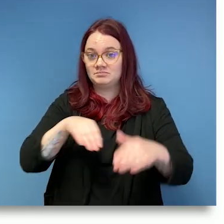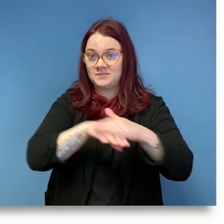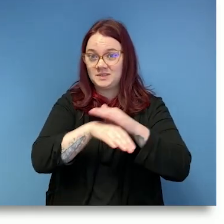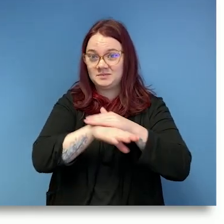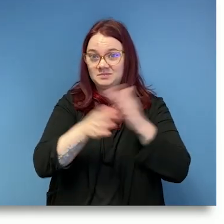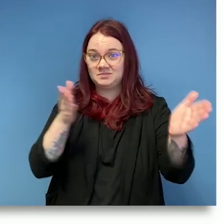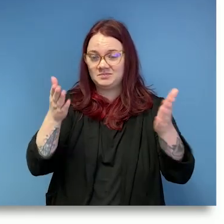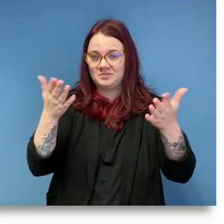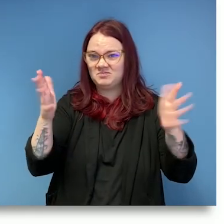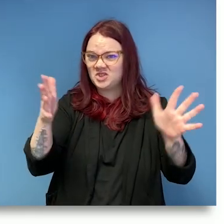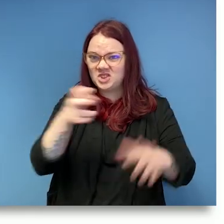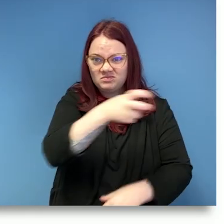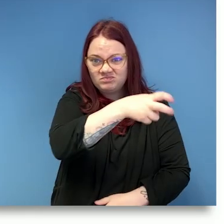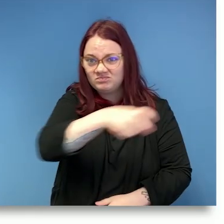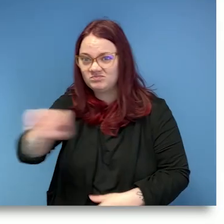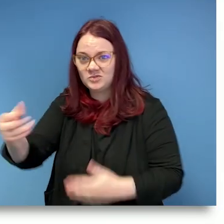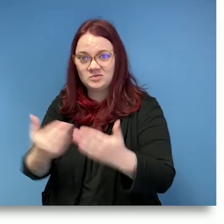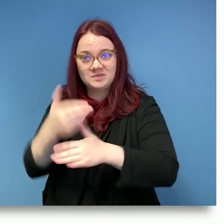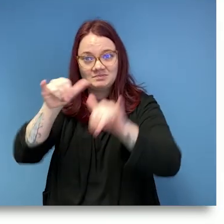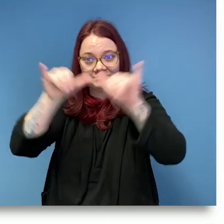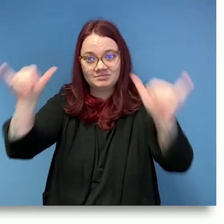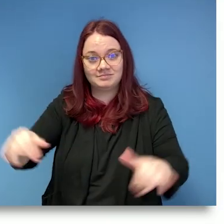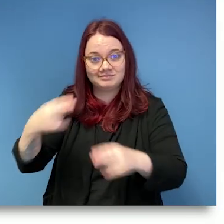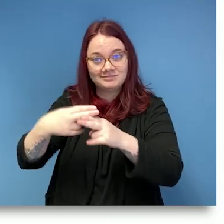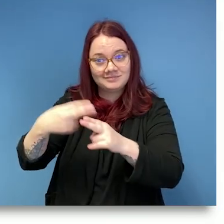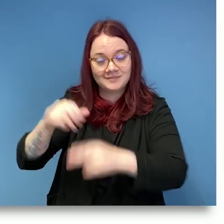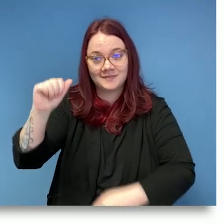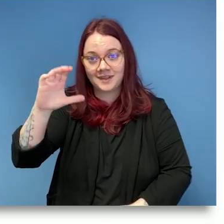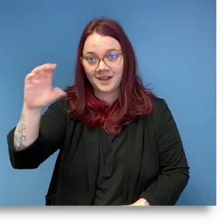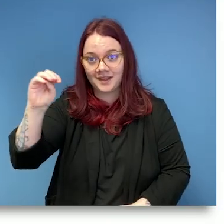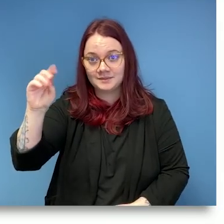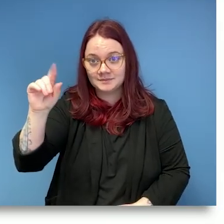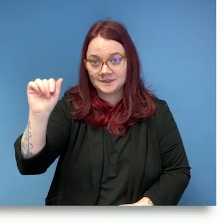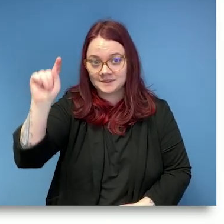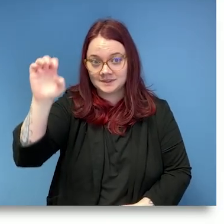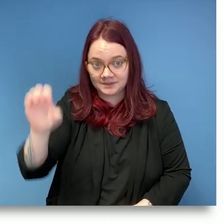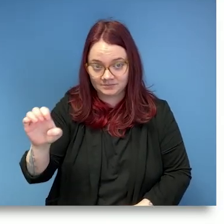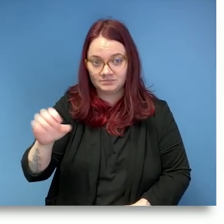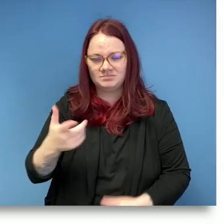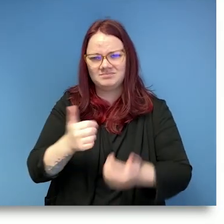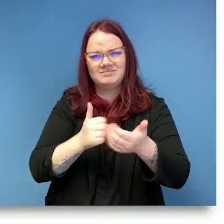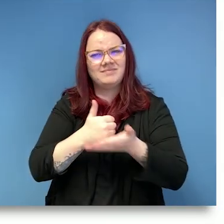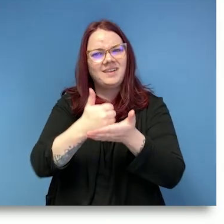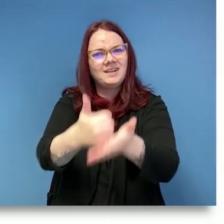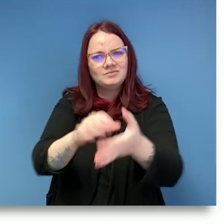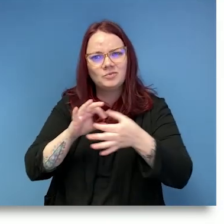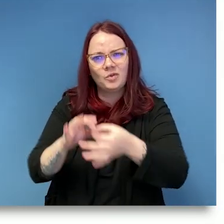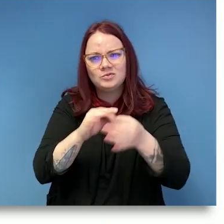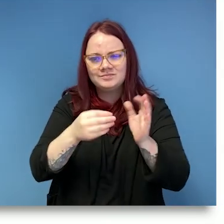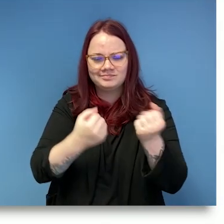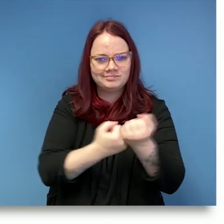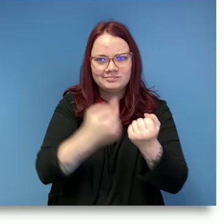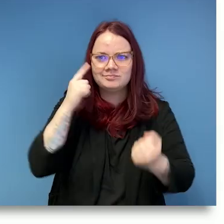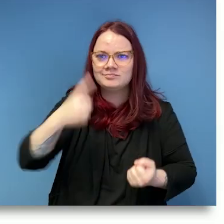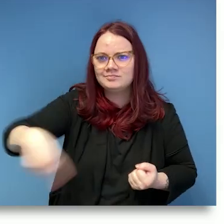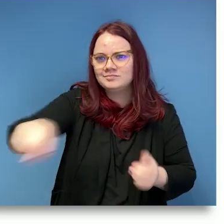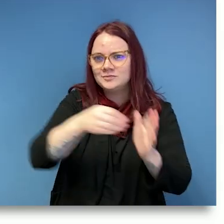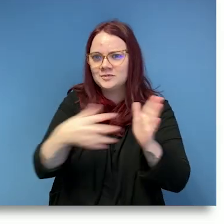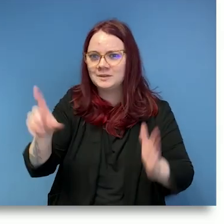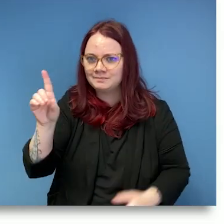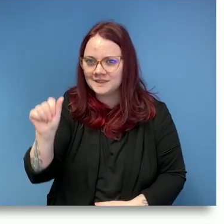Services has moved to a new, modern system called Accommodate to help coordinate supports for students with